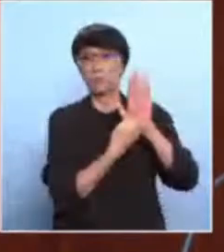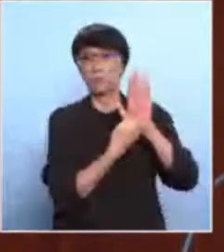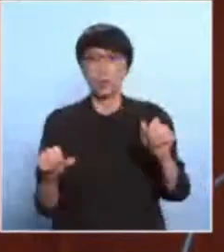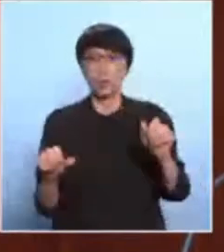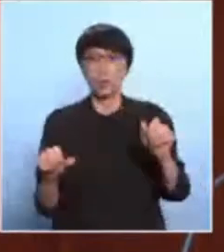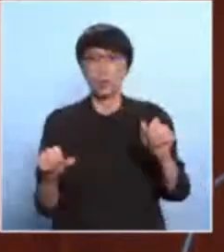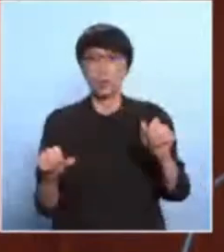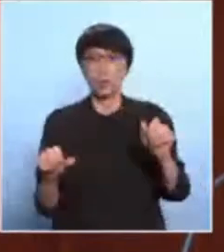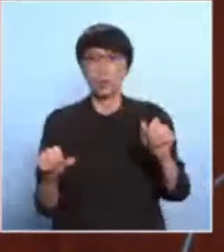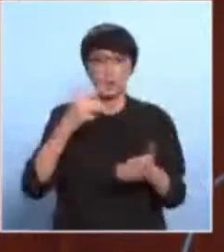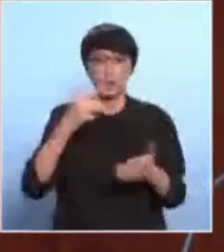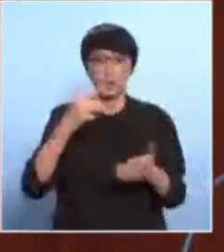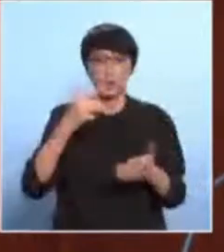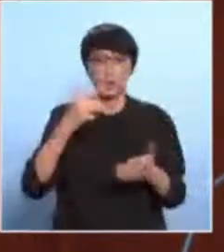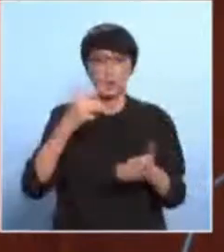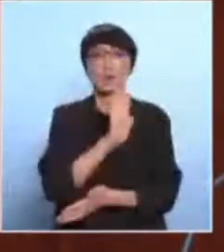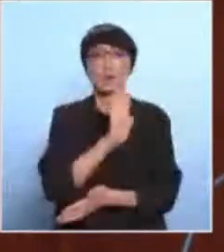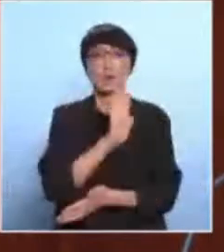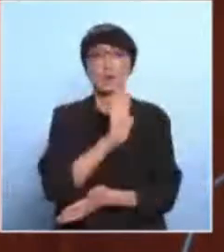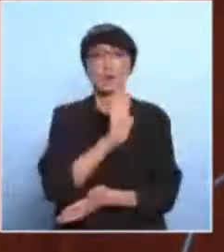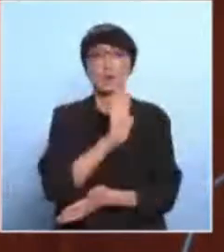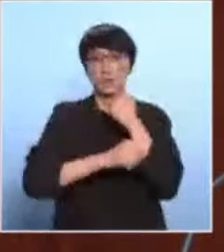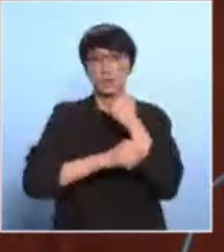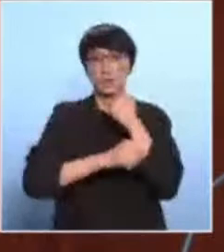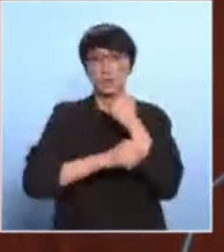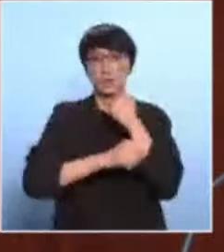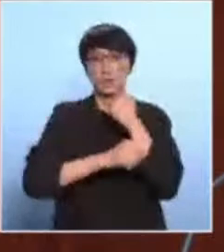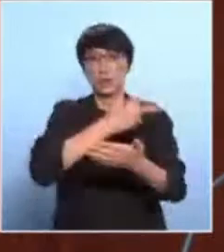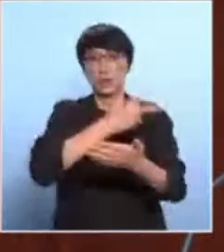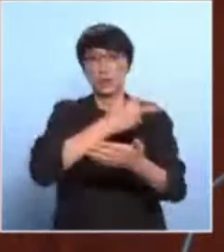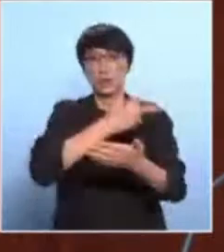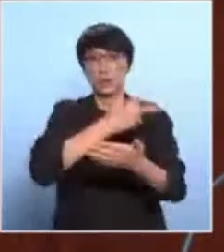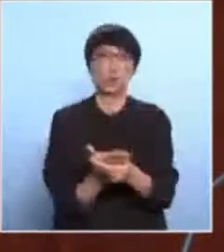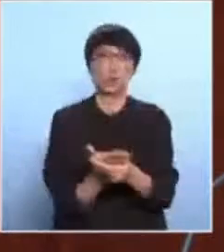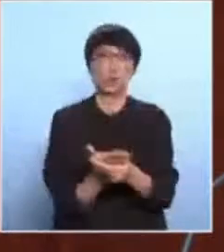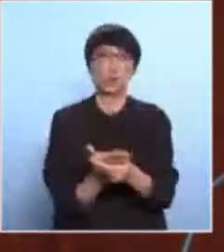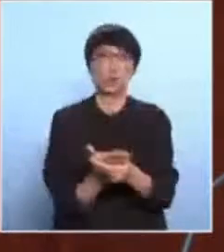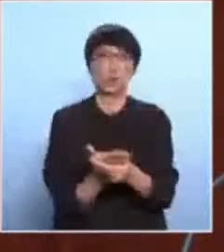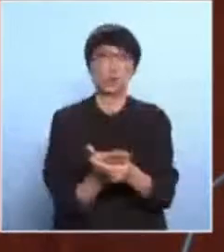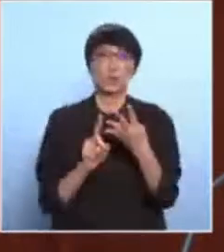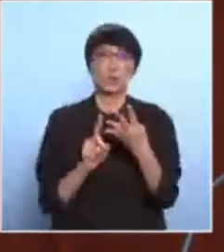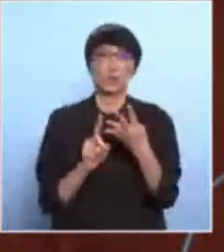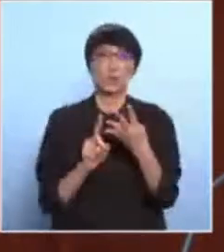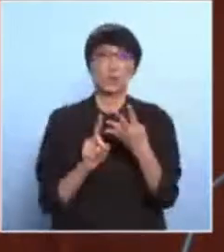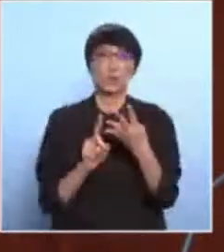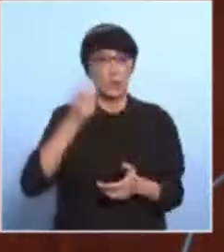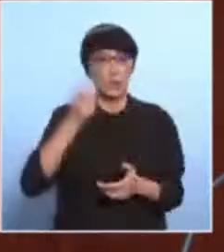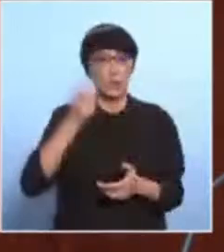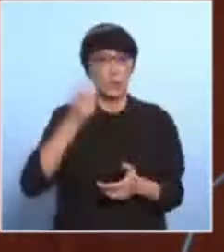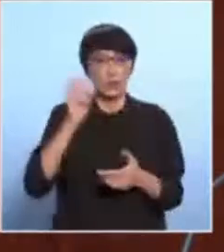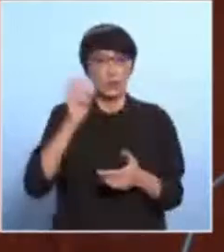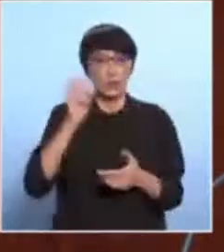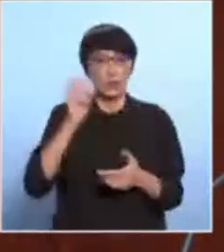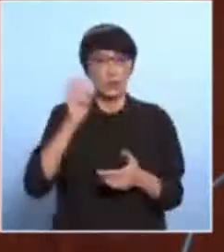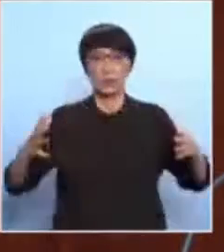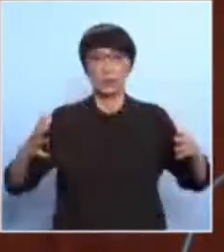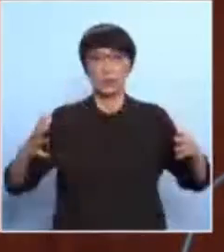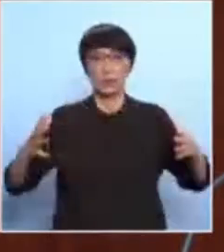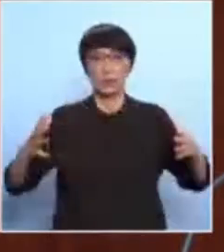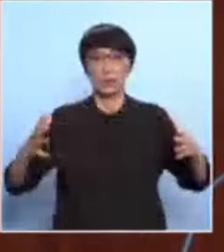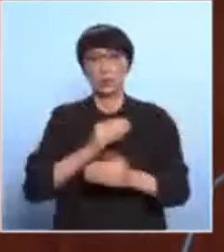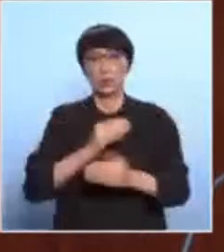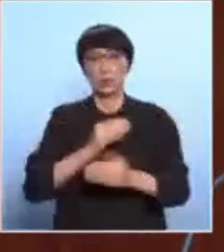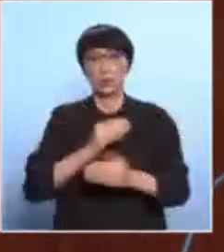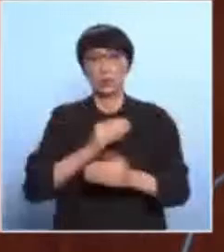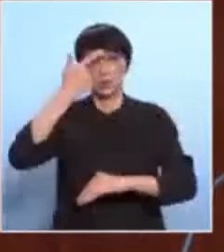will elucidate the revised proposal and introduce an amendment bill by the end of this year. And 4, explore a new mechanism